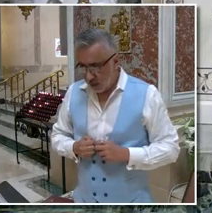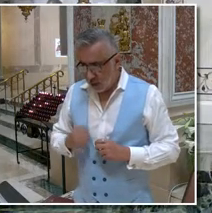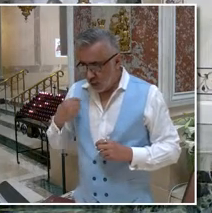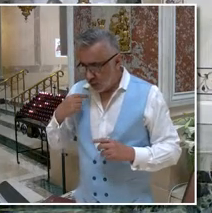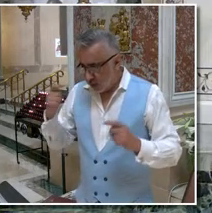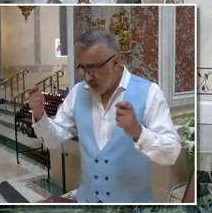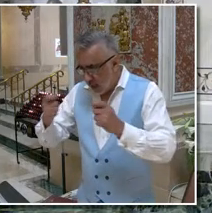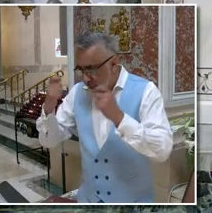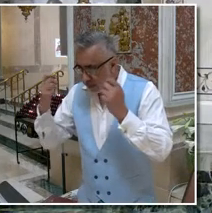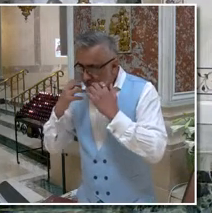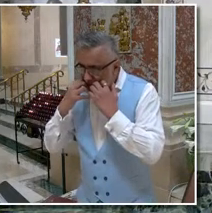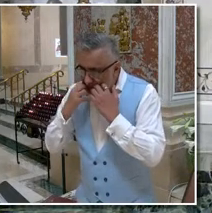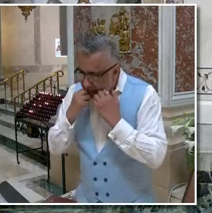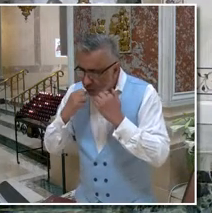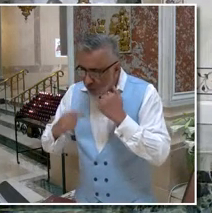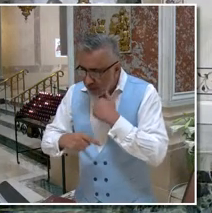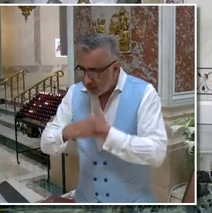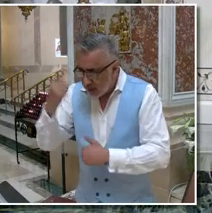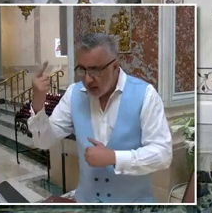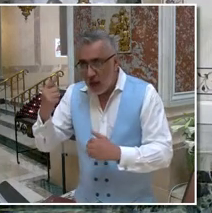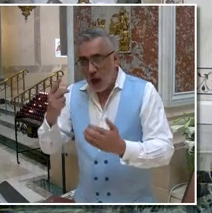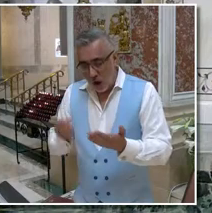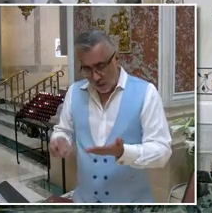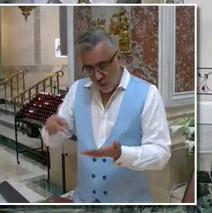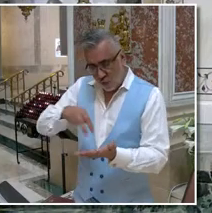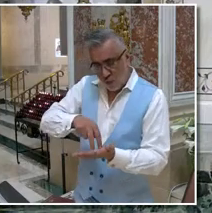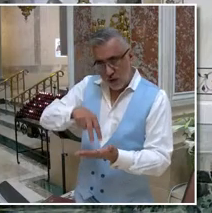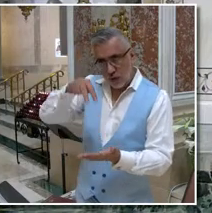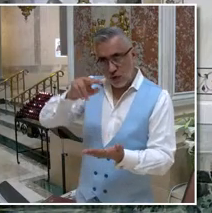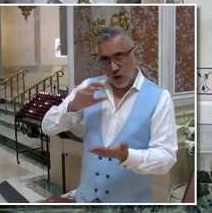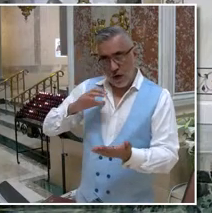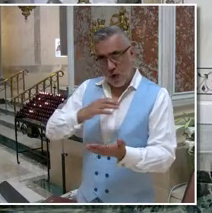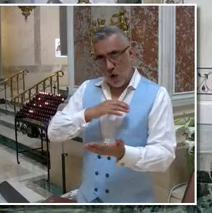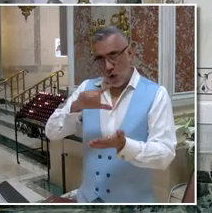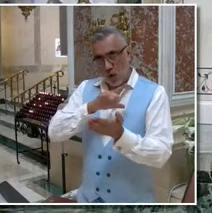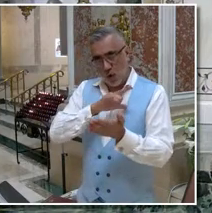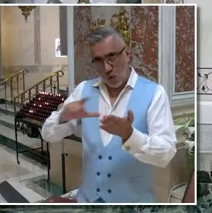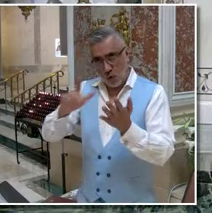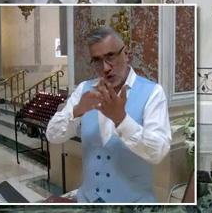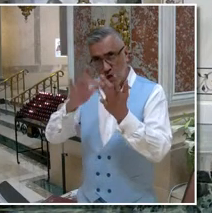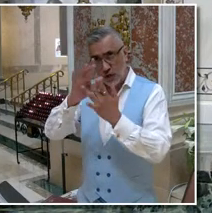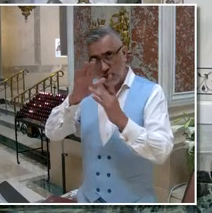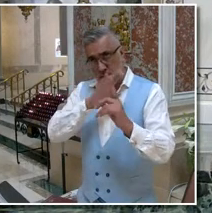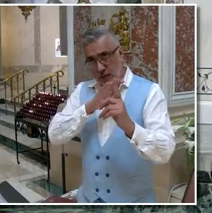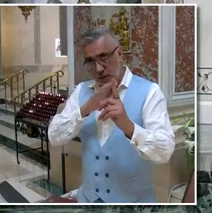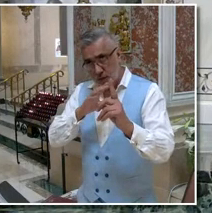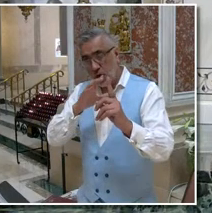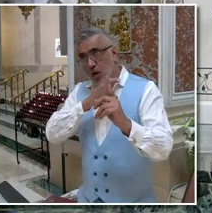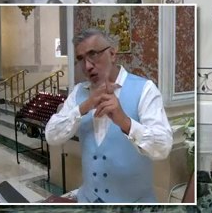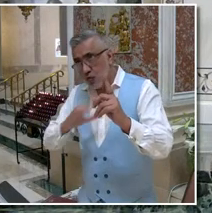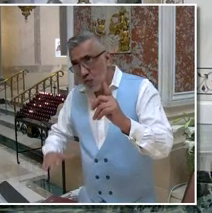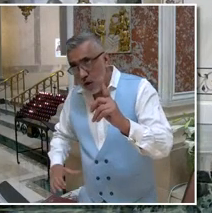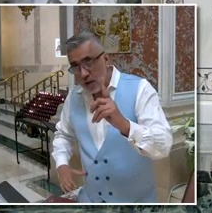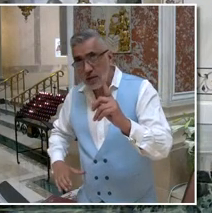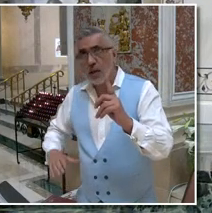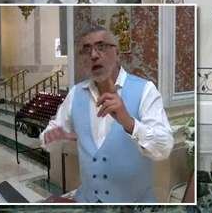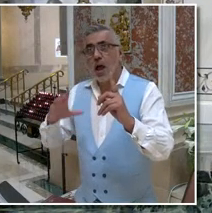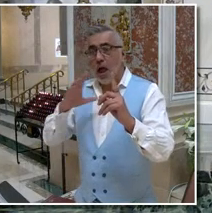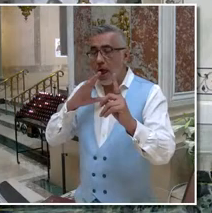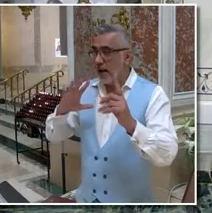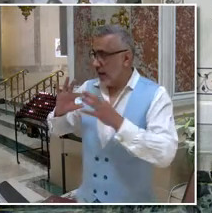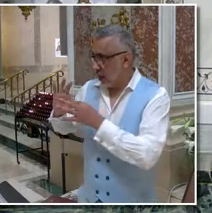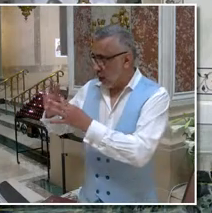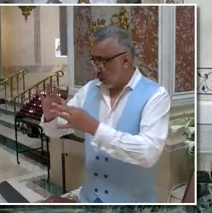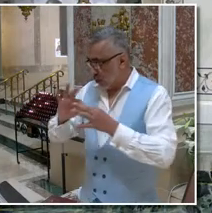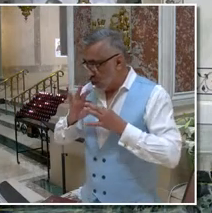Celebrating the most sacred day of the resurrection of our Lord Jesus, Christ in the flesh, and in communion